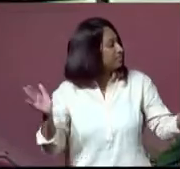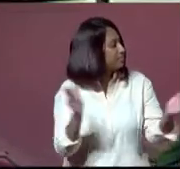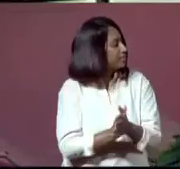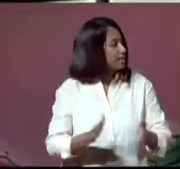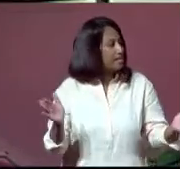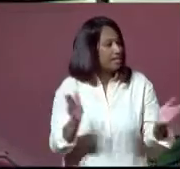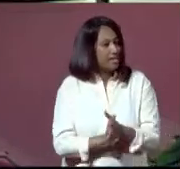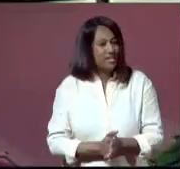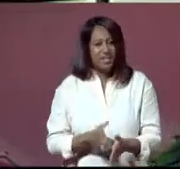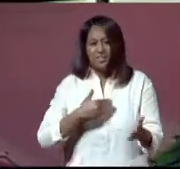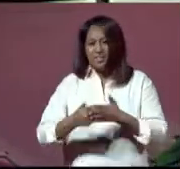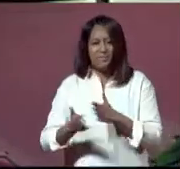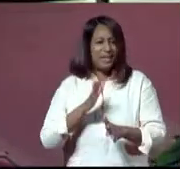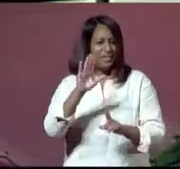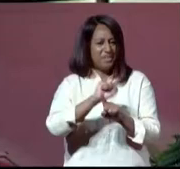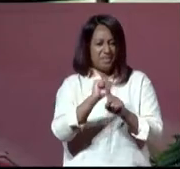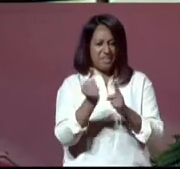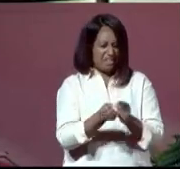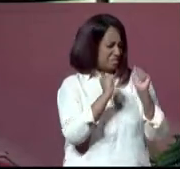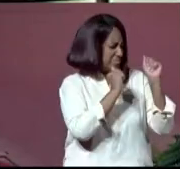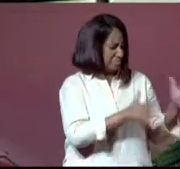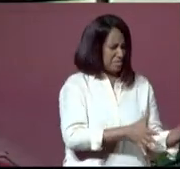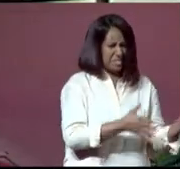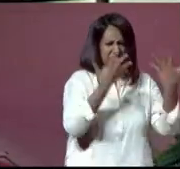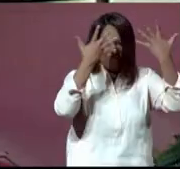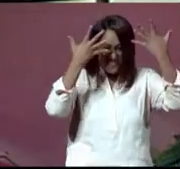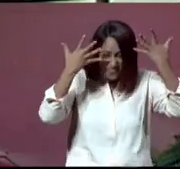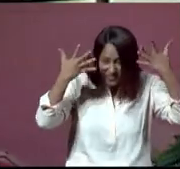your water pot carrying days are over.